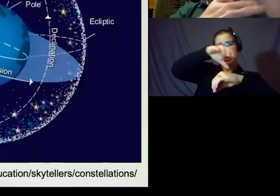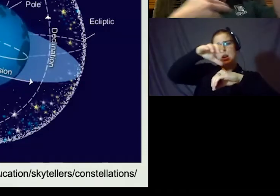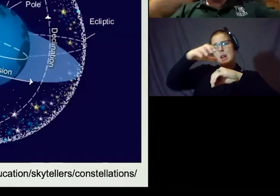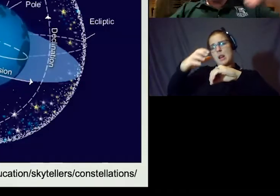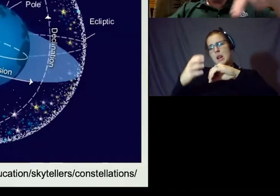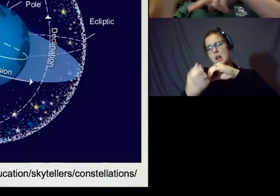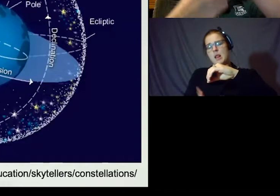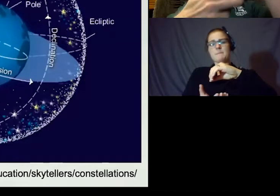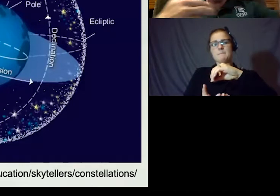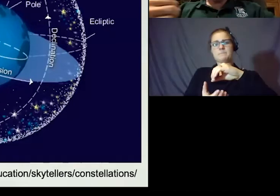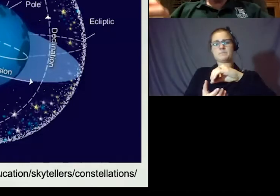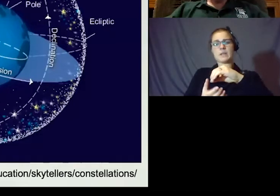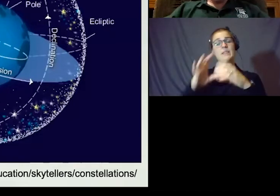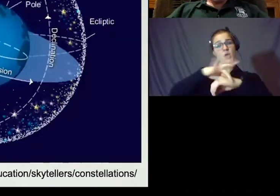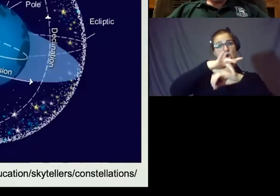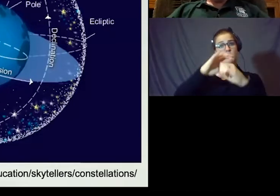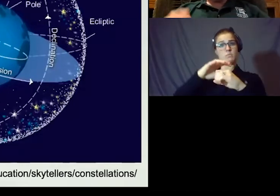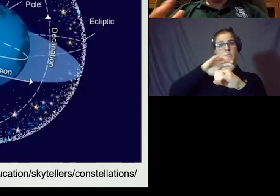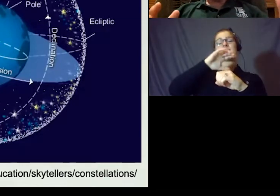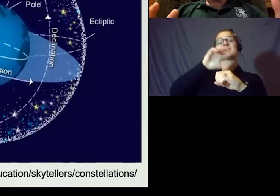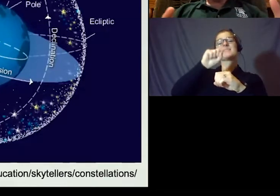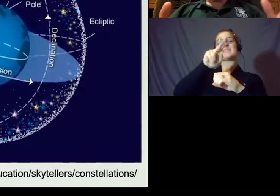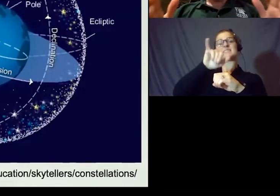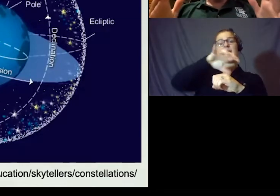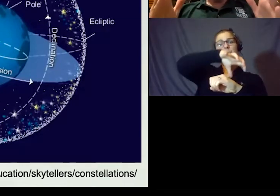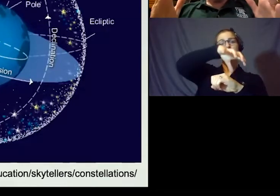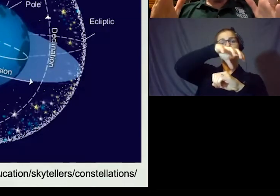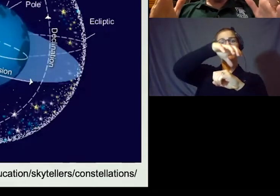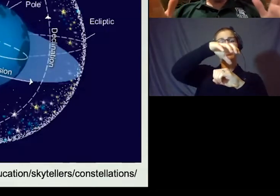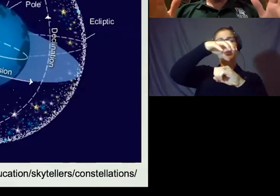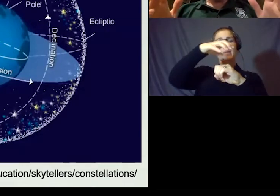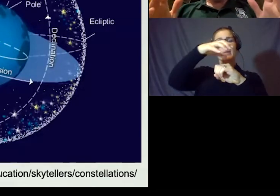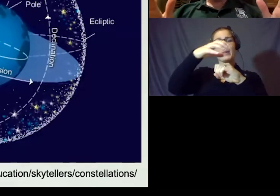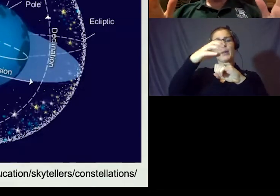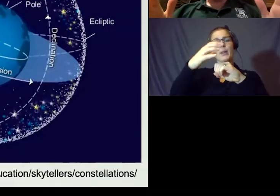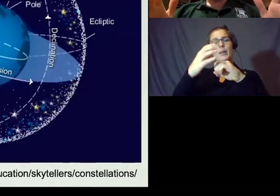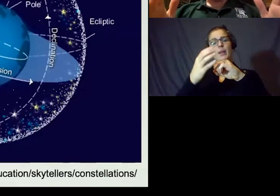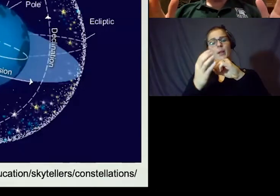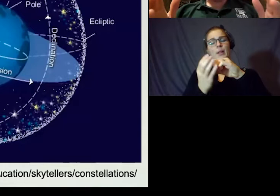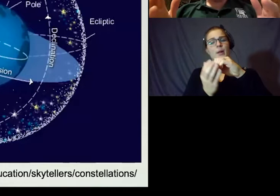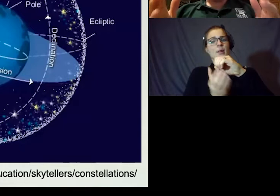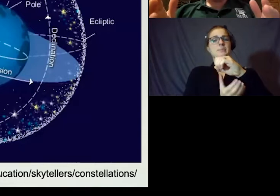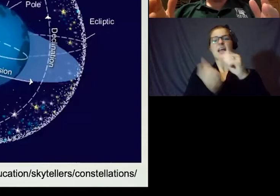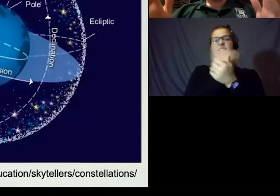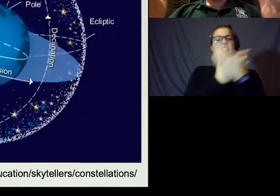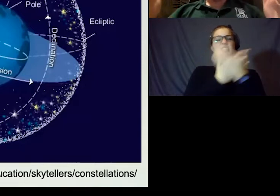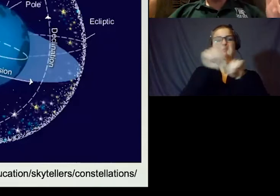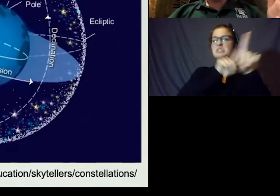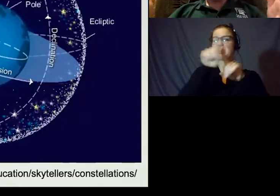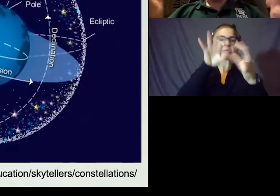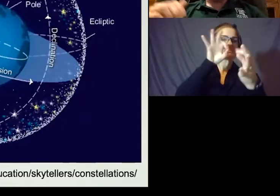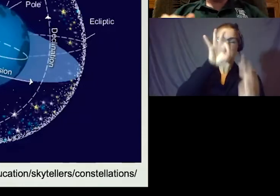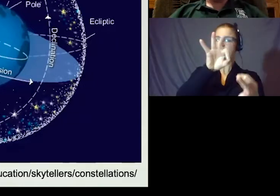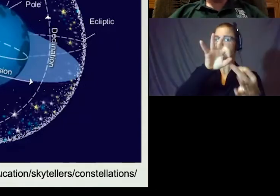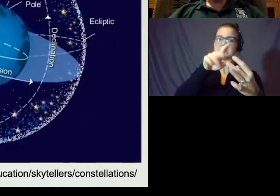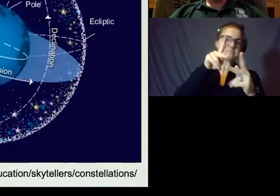rotated around the earth. A solid sphere, the stars are fixed, unchanging, eternal, and perfect. This is the realm